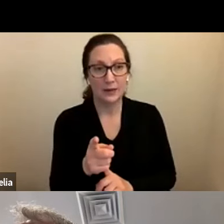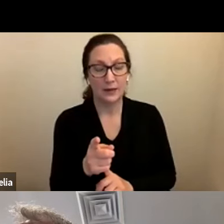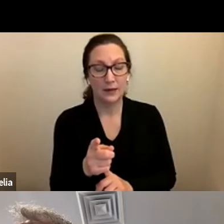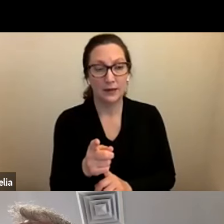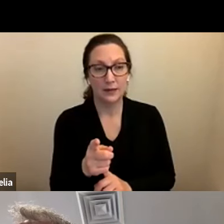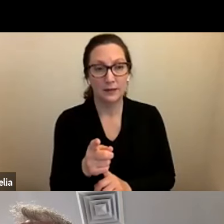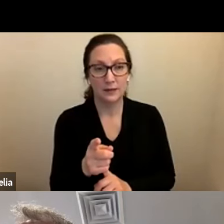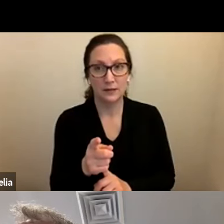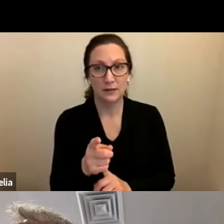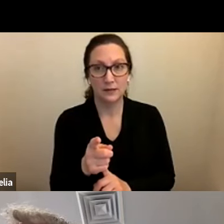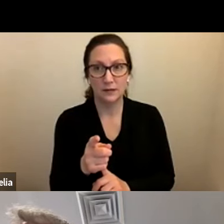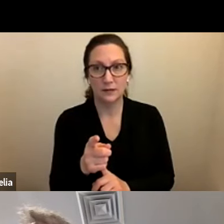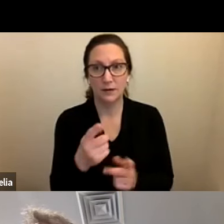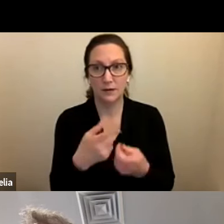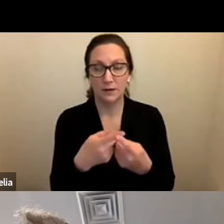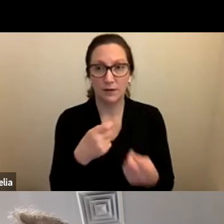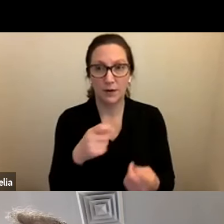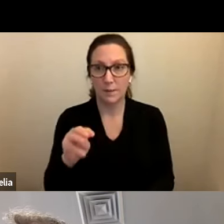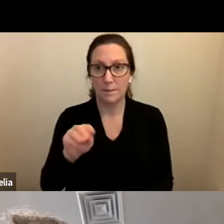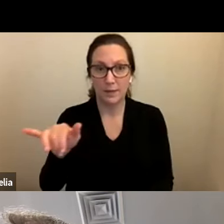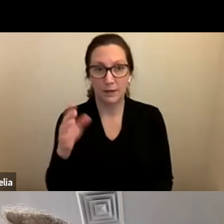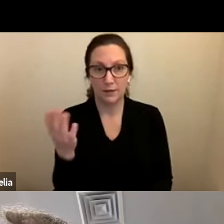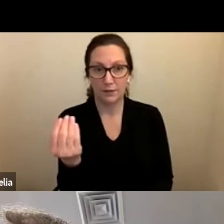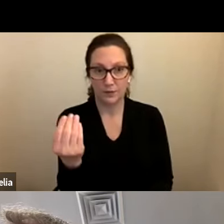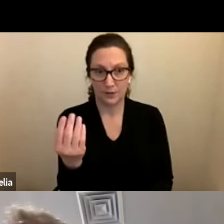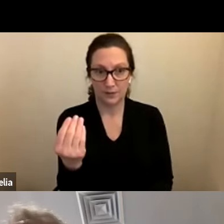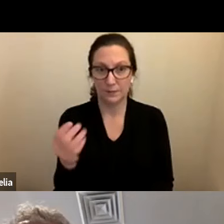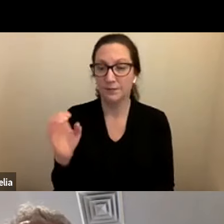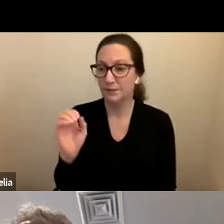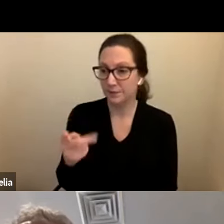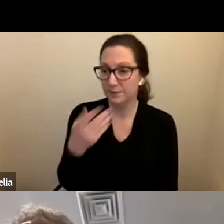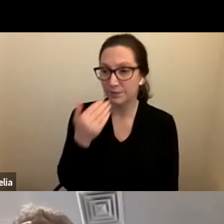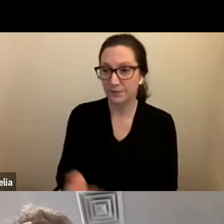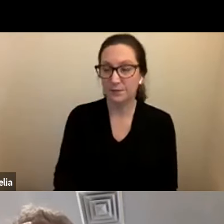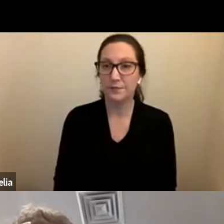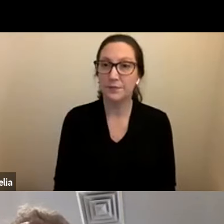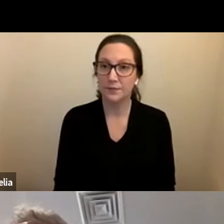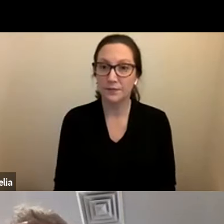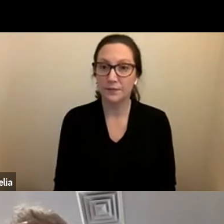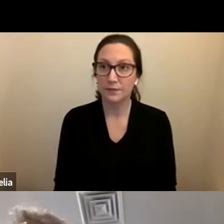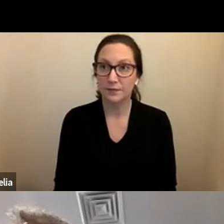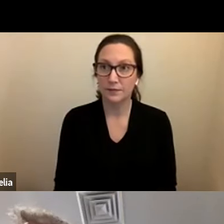are May 14th. Thank you.